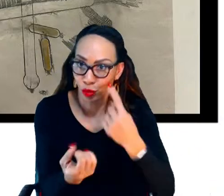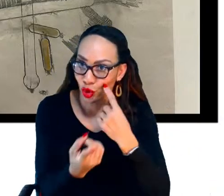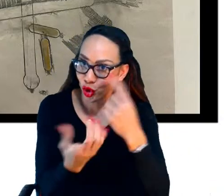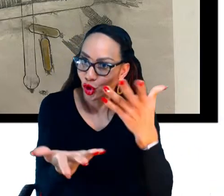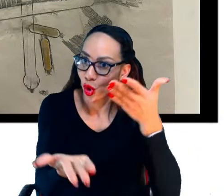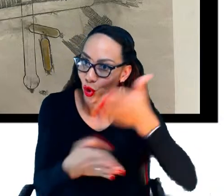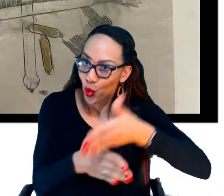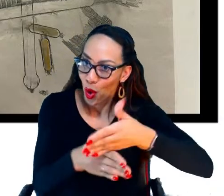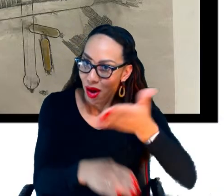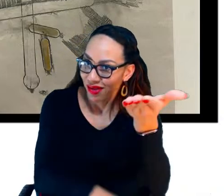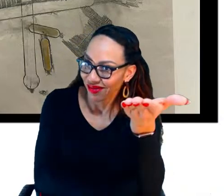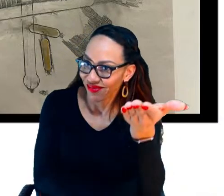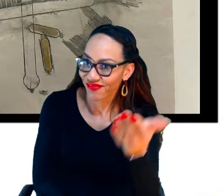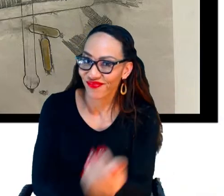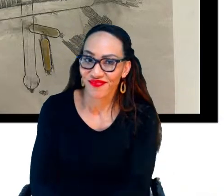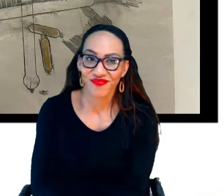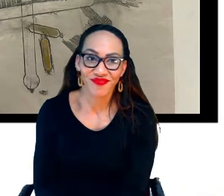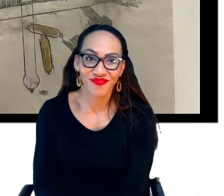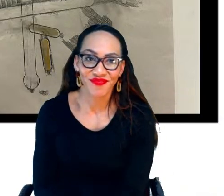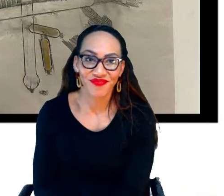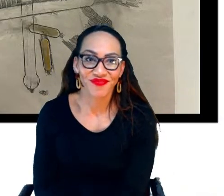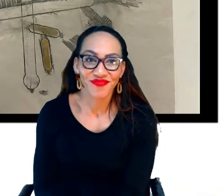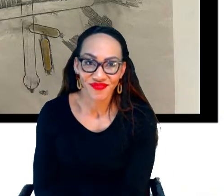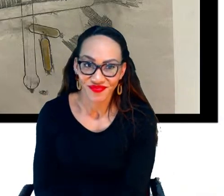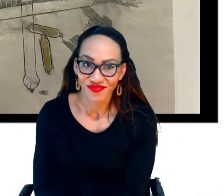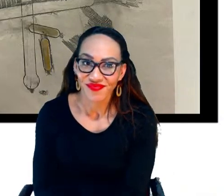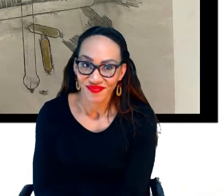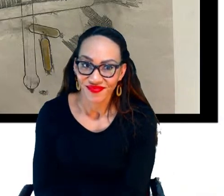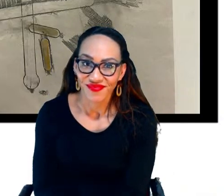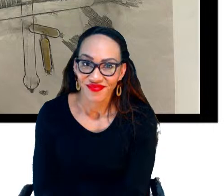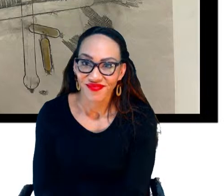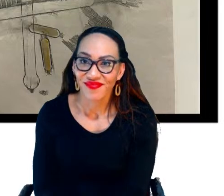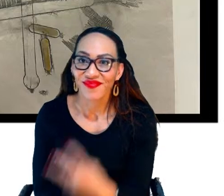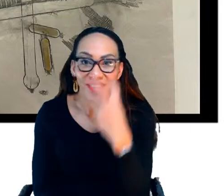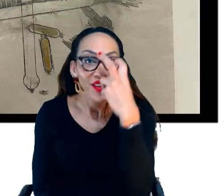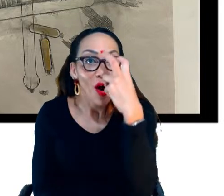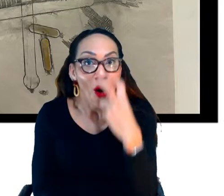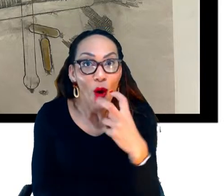So this is some of the work that was created. This is the old Dell laptop.